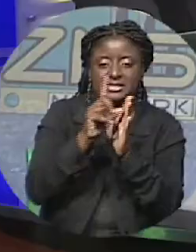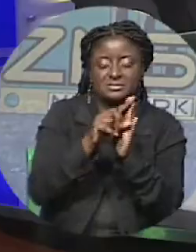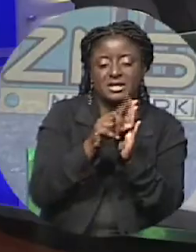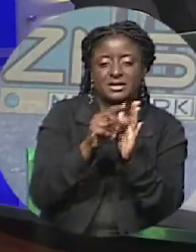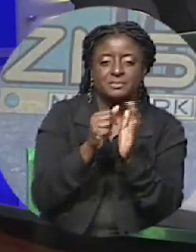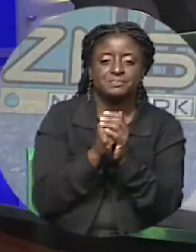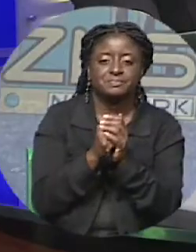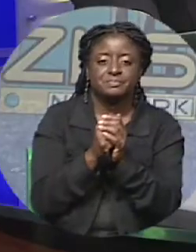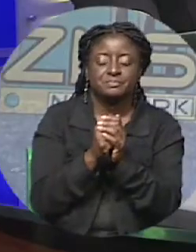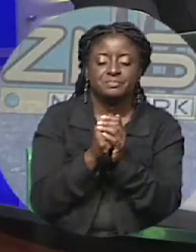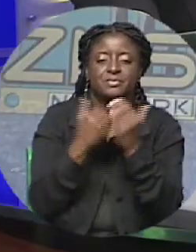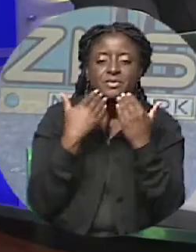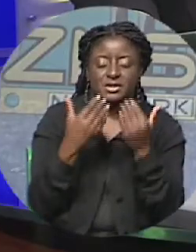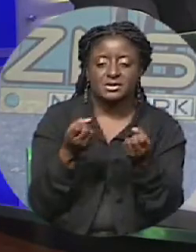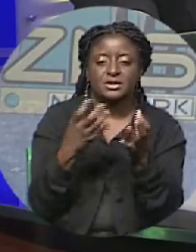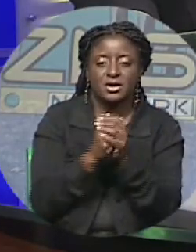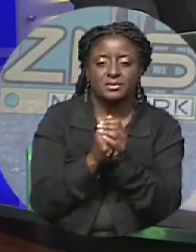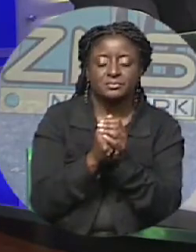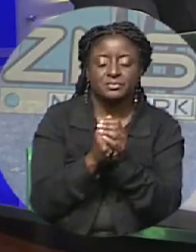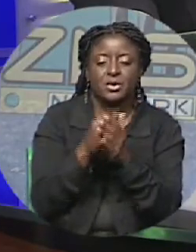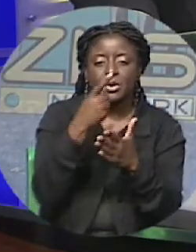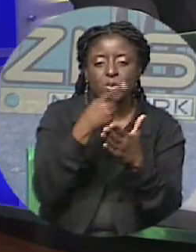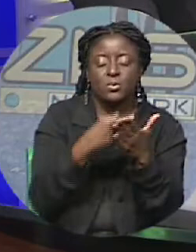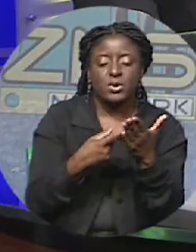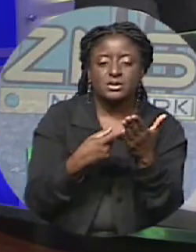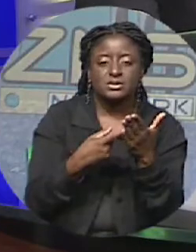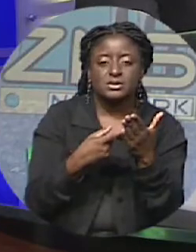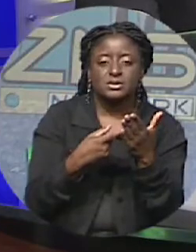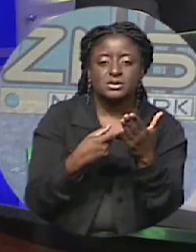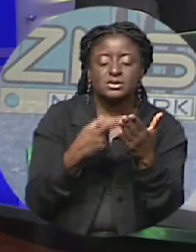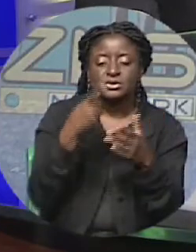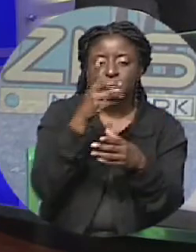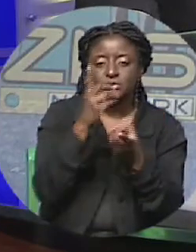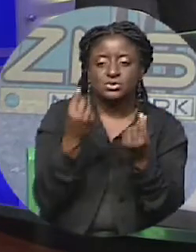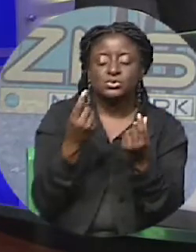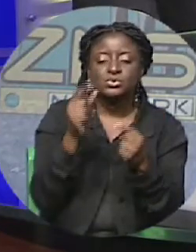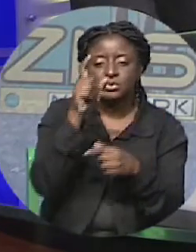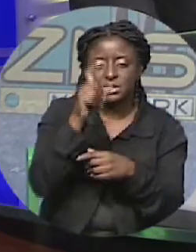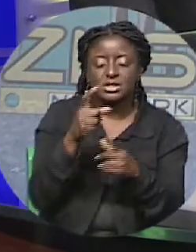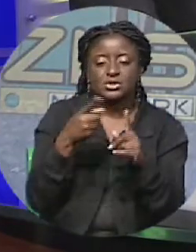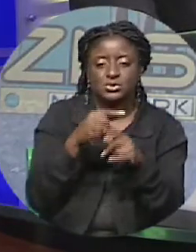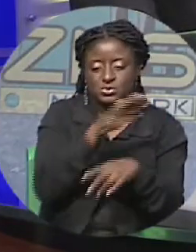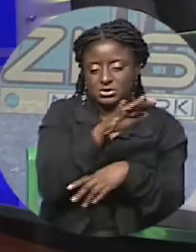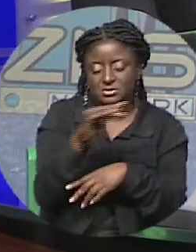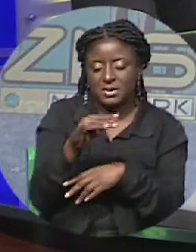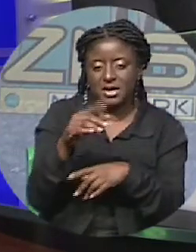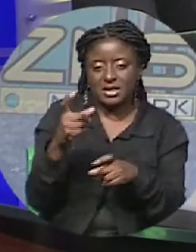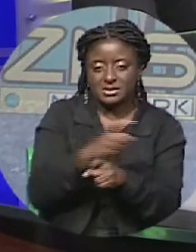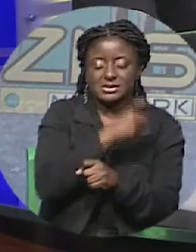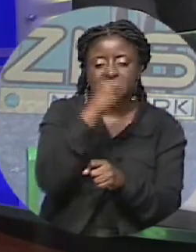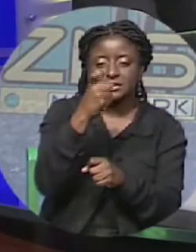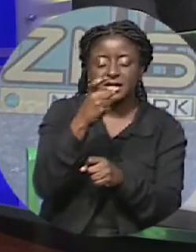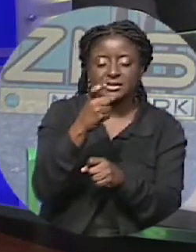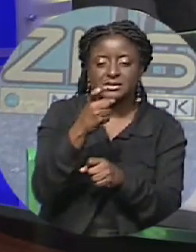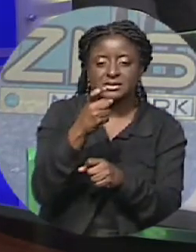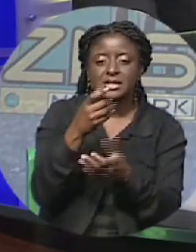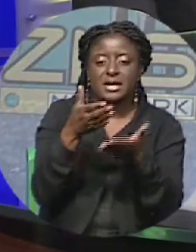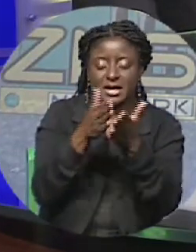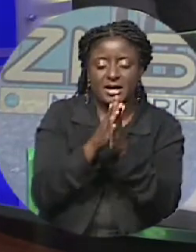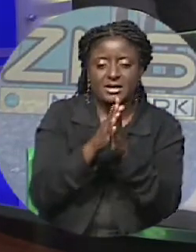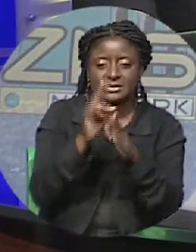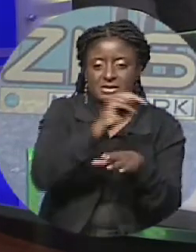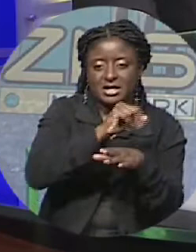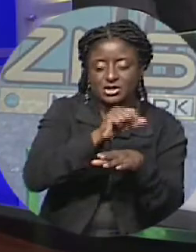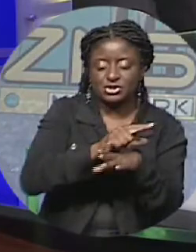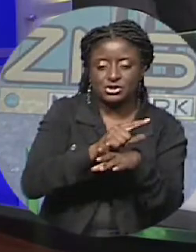News. Thanks so much, Jared. Well, what does it take to spell success? We'll ask the national spelling bee champion. Well, today he talked with us